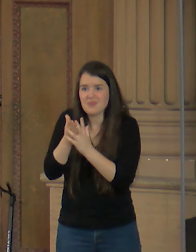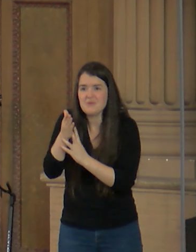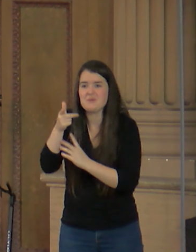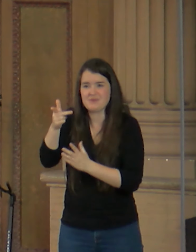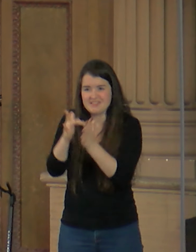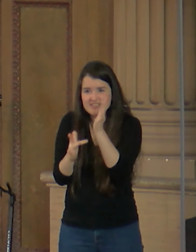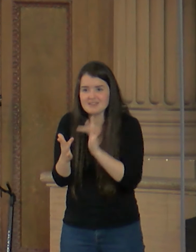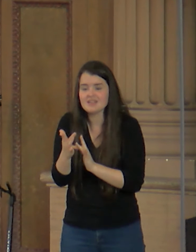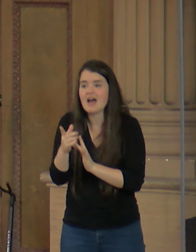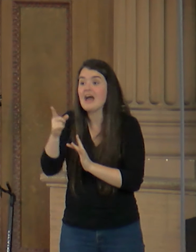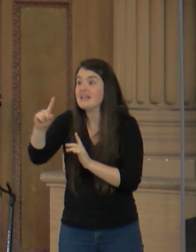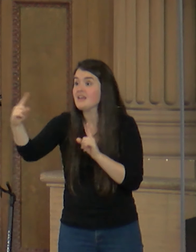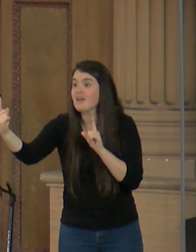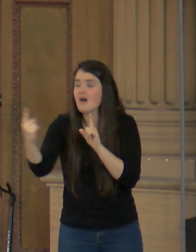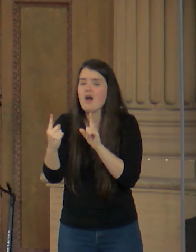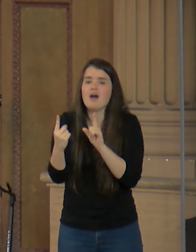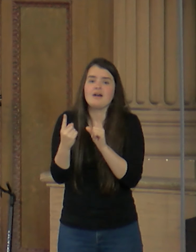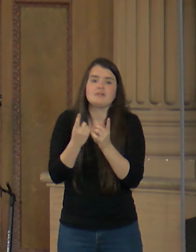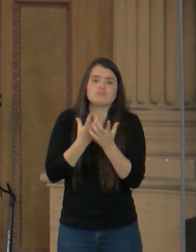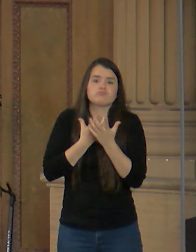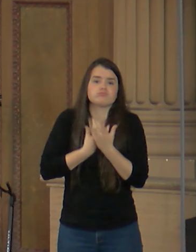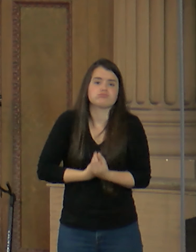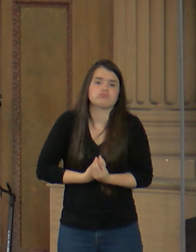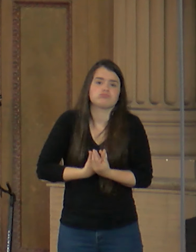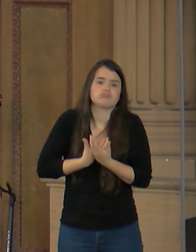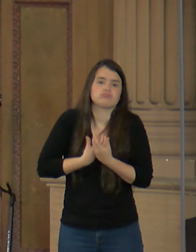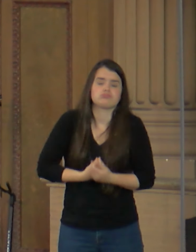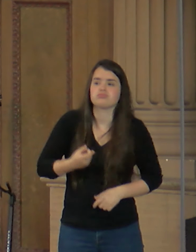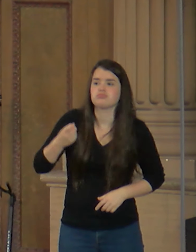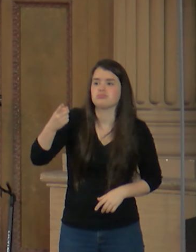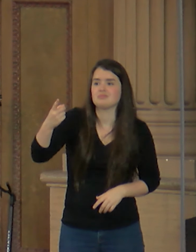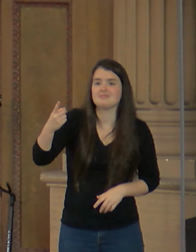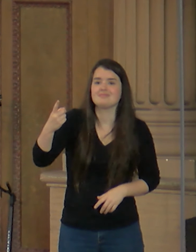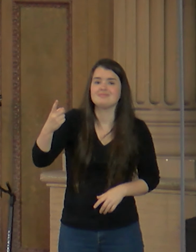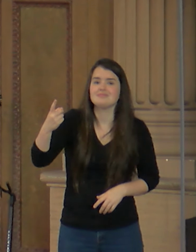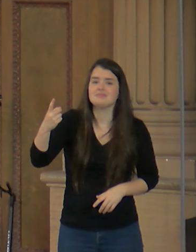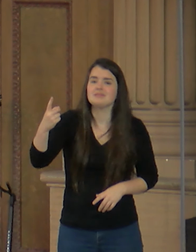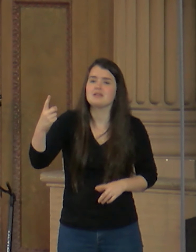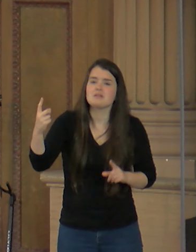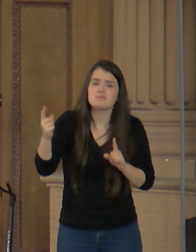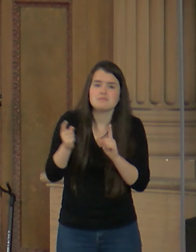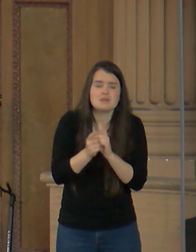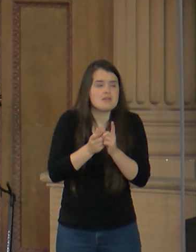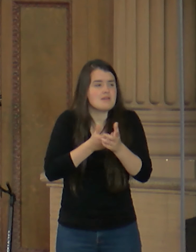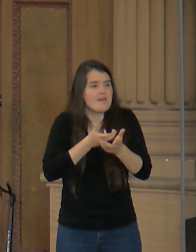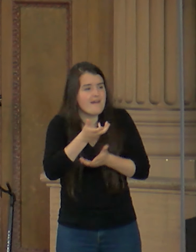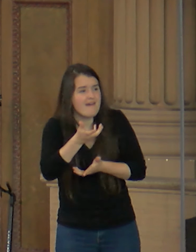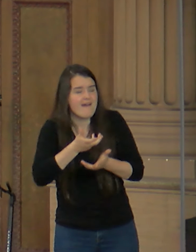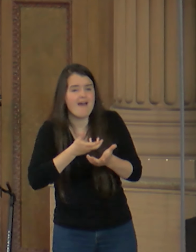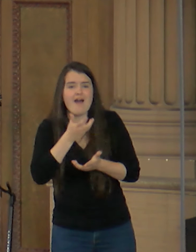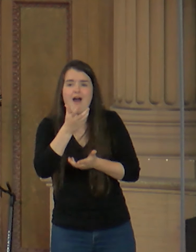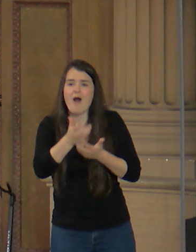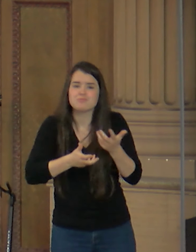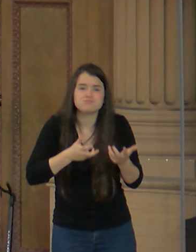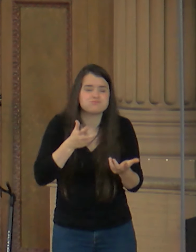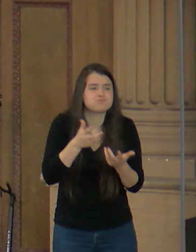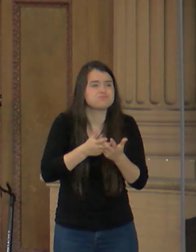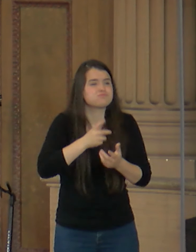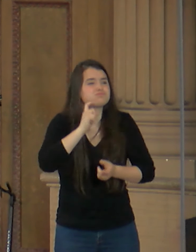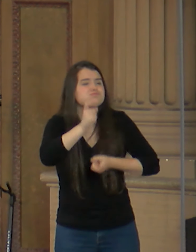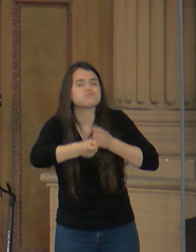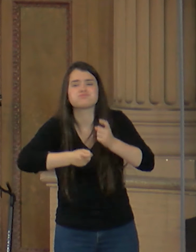Jesus, he's gentle with us. In Jesus, he condescends to us. In Jesus, he's far kinder than we deserve, and